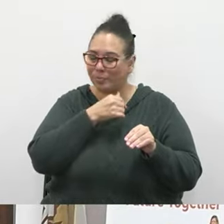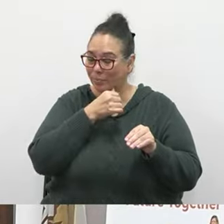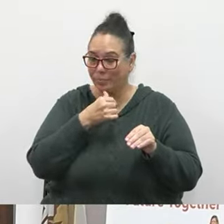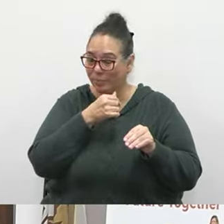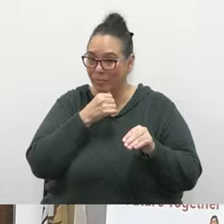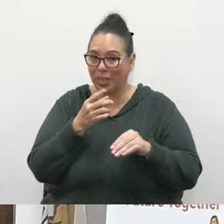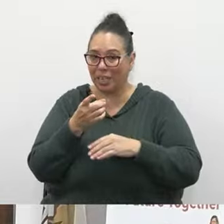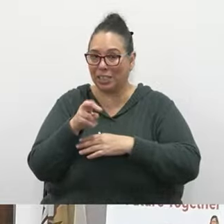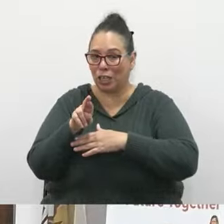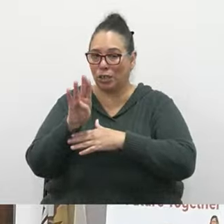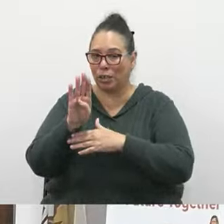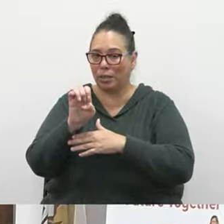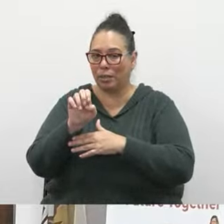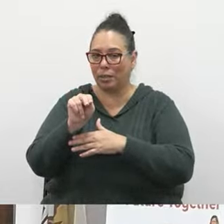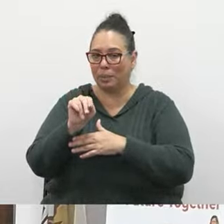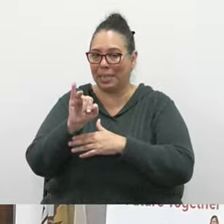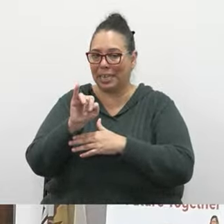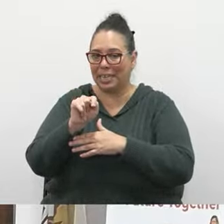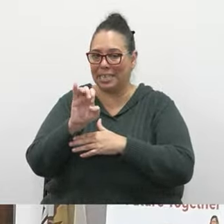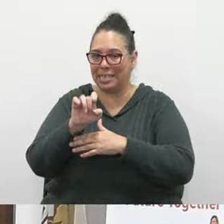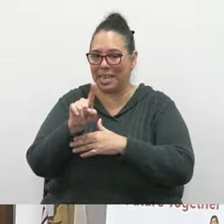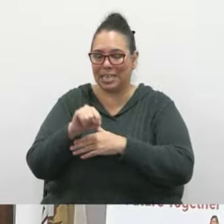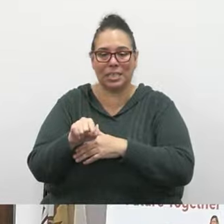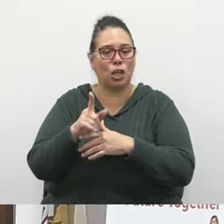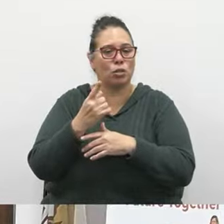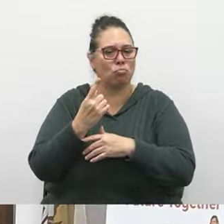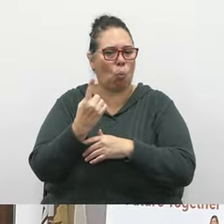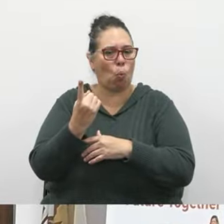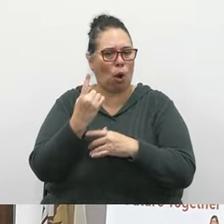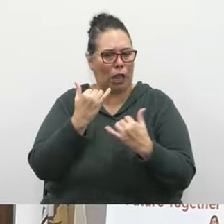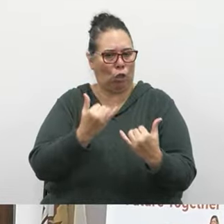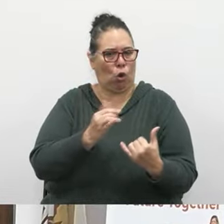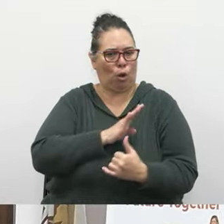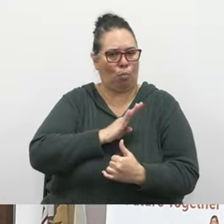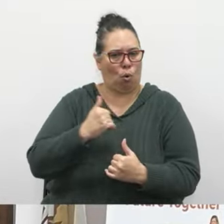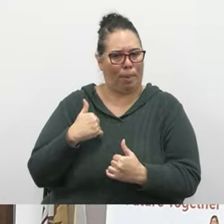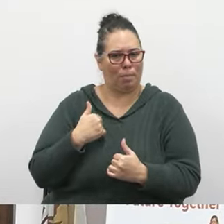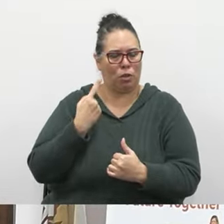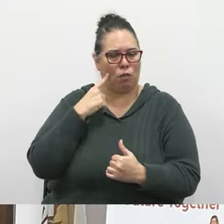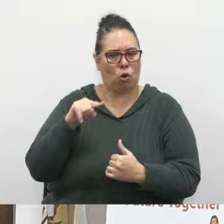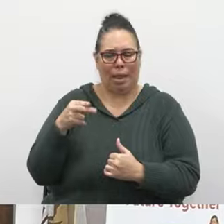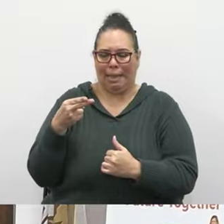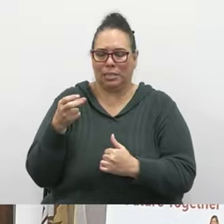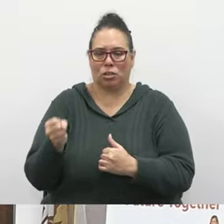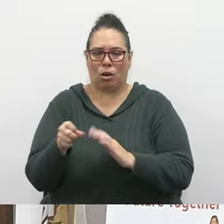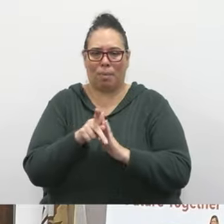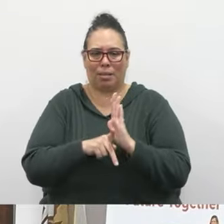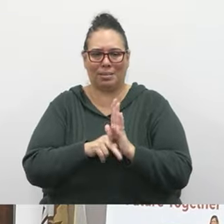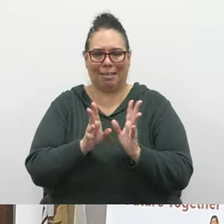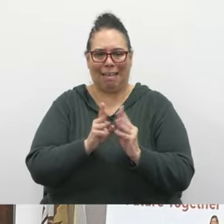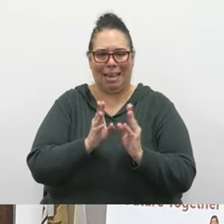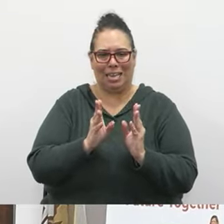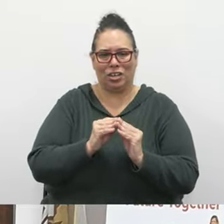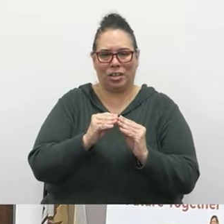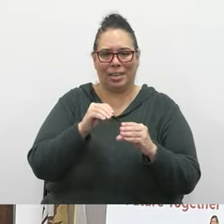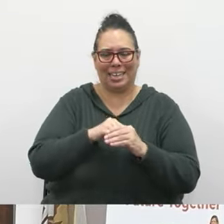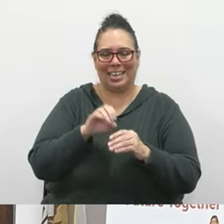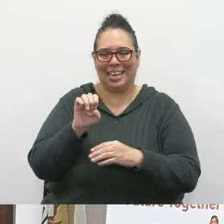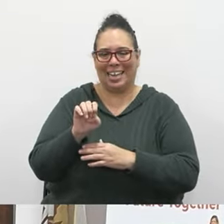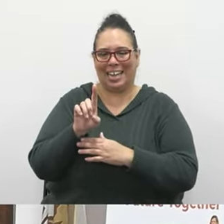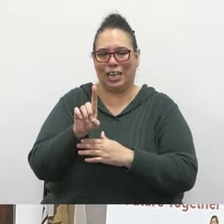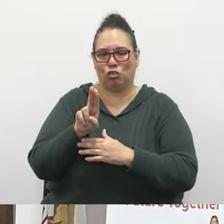Dr. Benitez as one of the current board members for the Head Start Policy Council and Educare